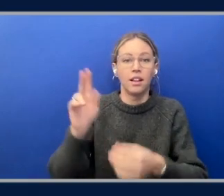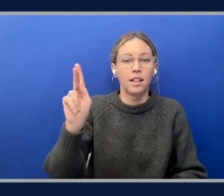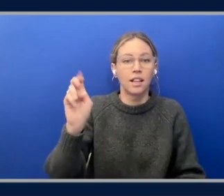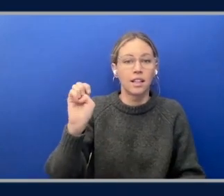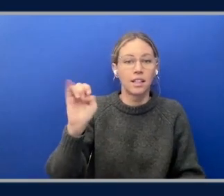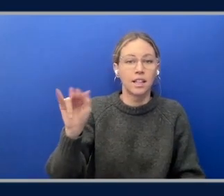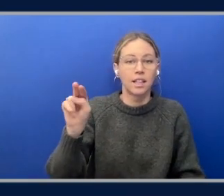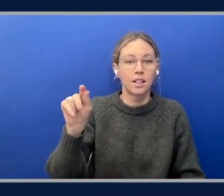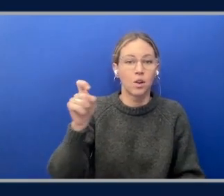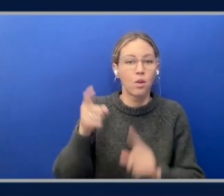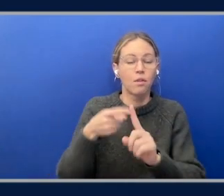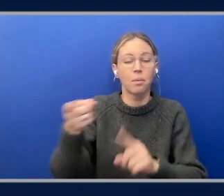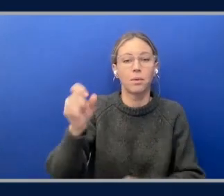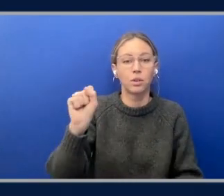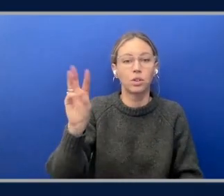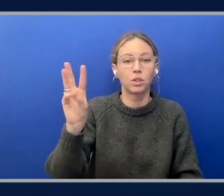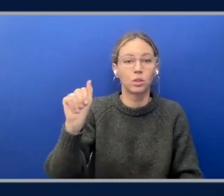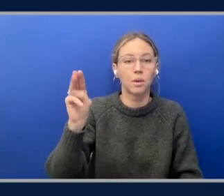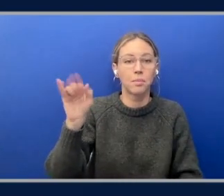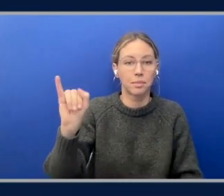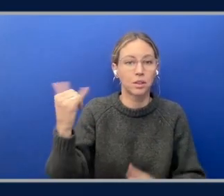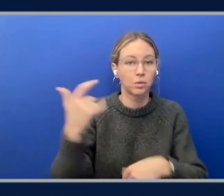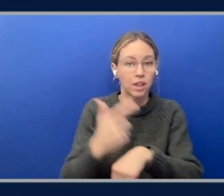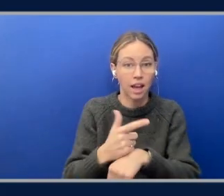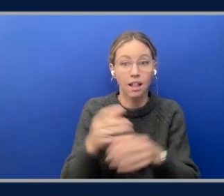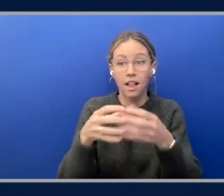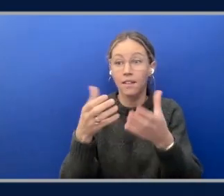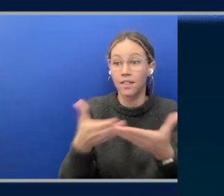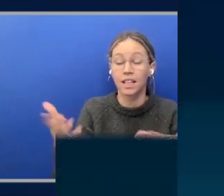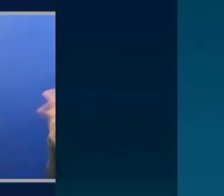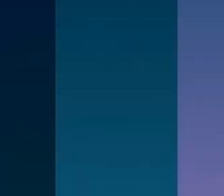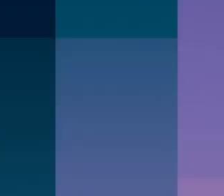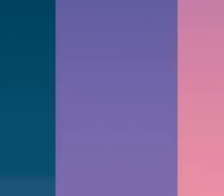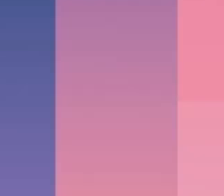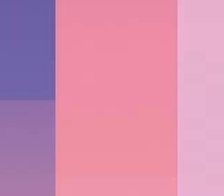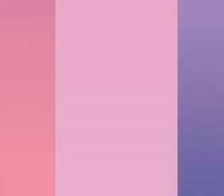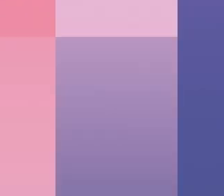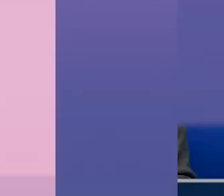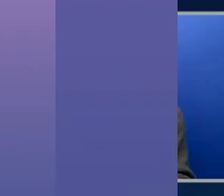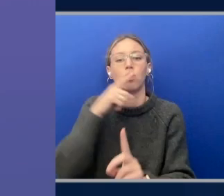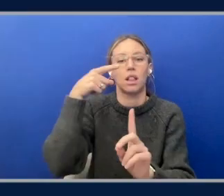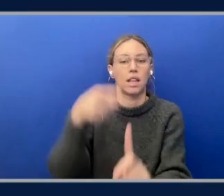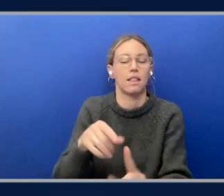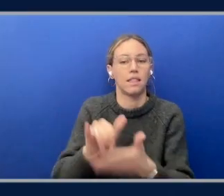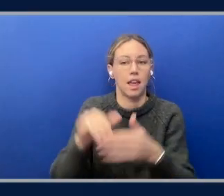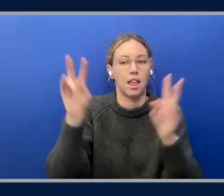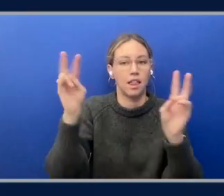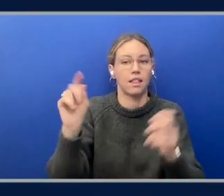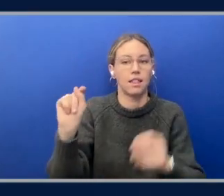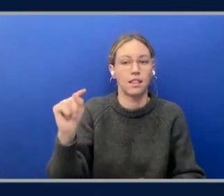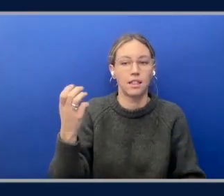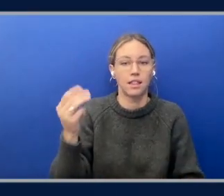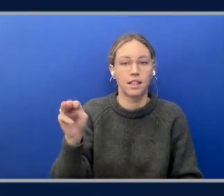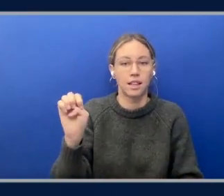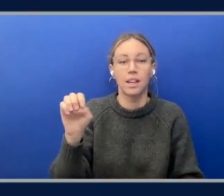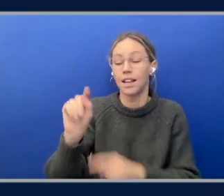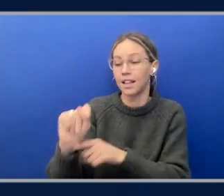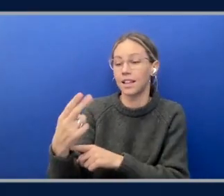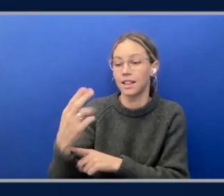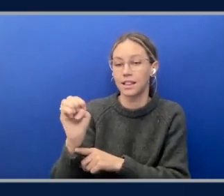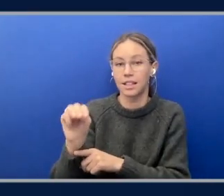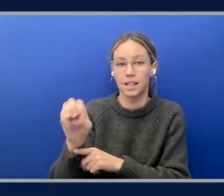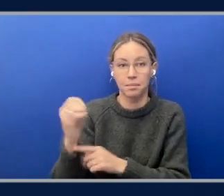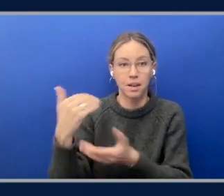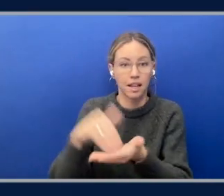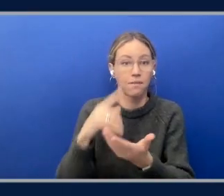today, and a lot of the things that were announced, it's really kind of the theme, again, to me, has been a lot of these